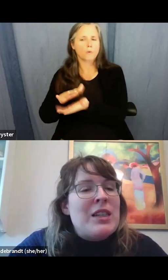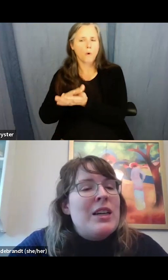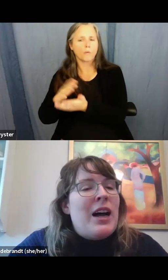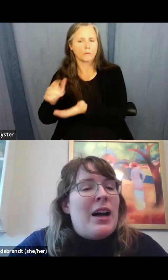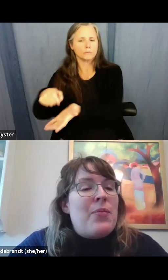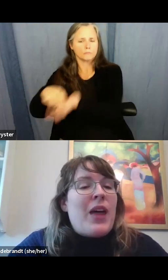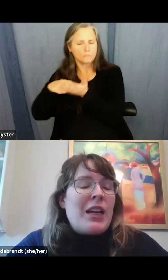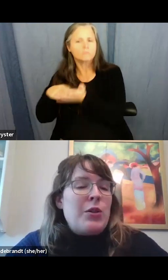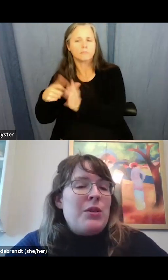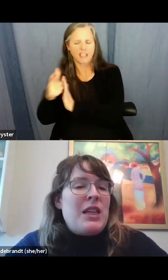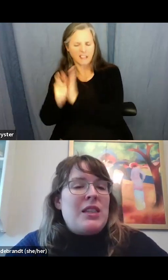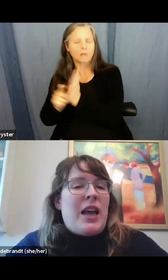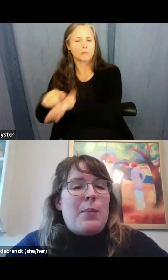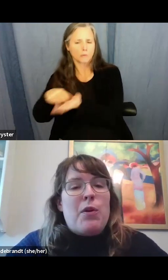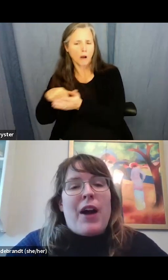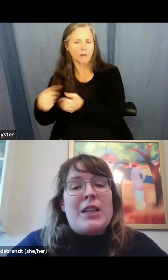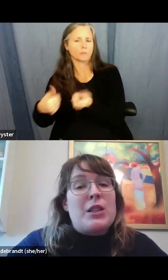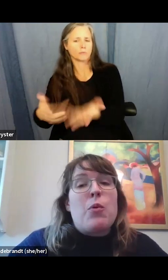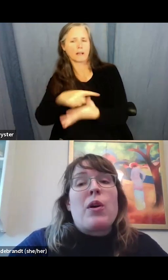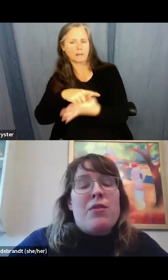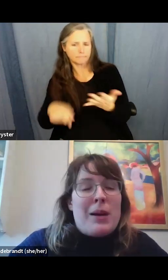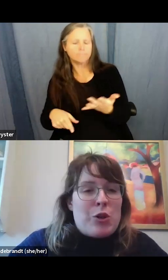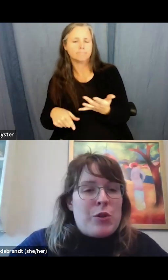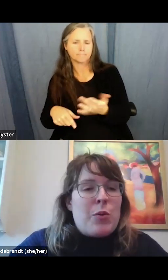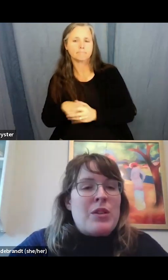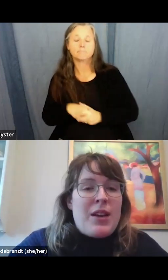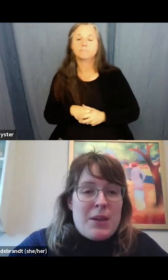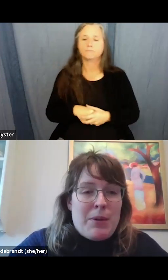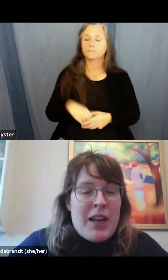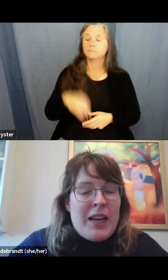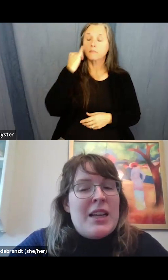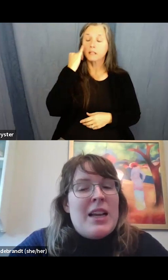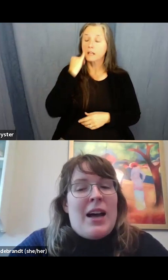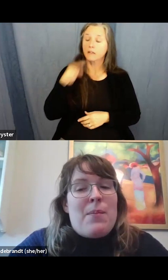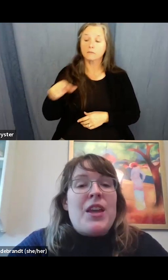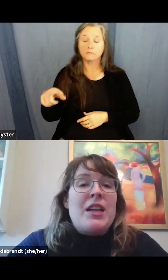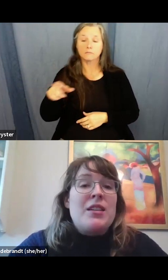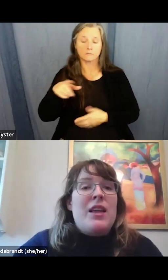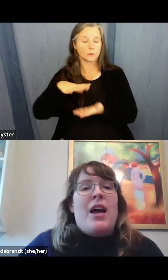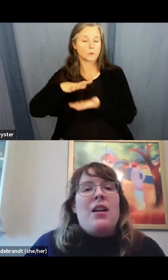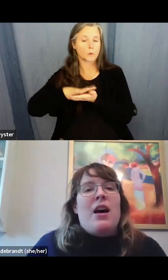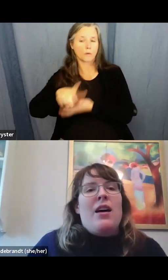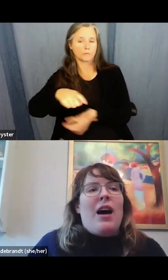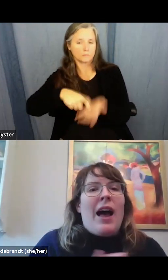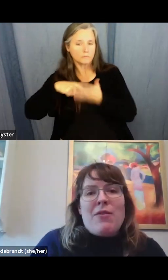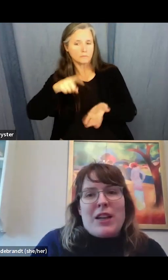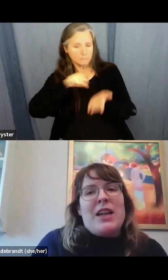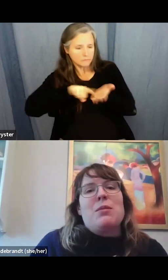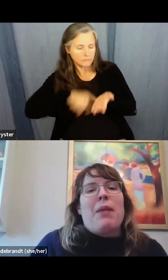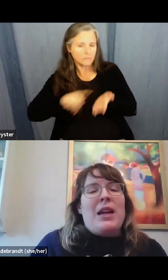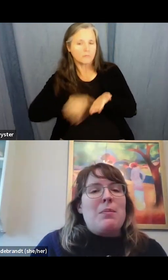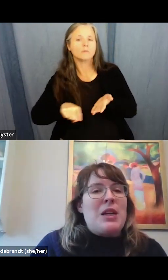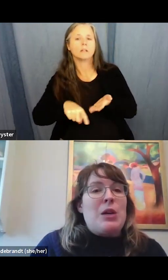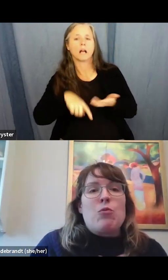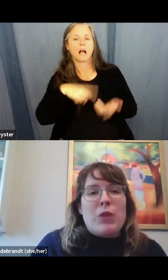about it. That includes things like providing supportive measures or safety planning, things that